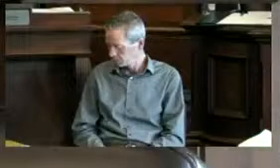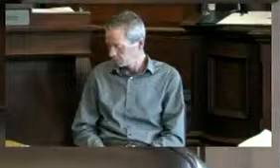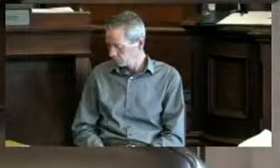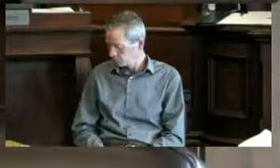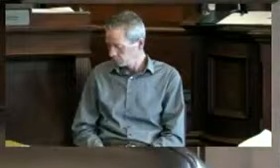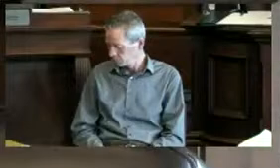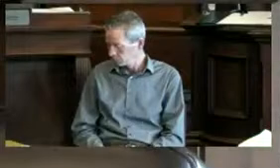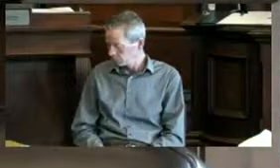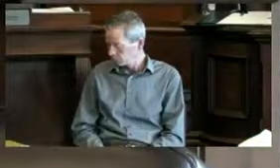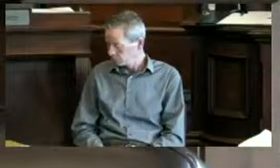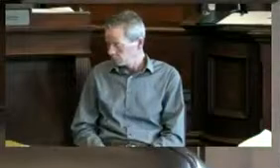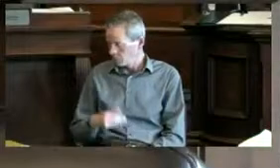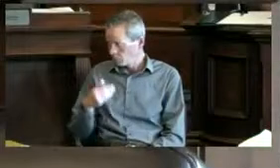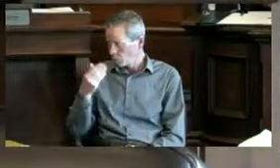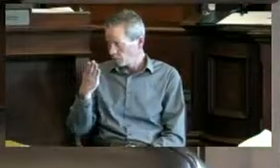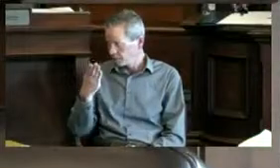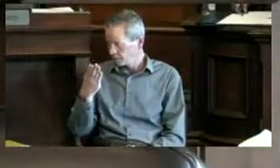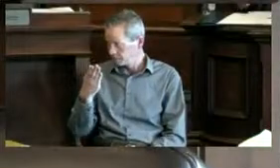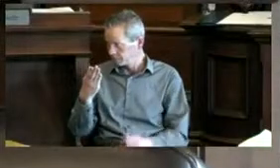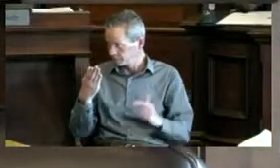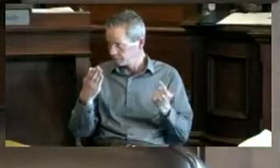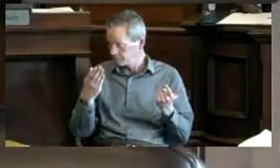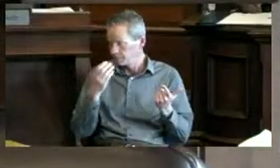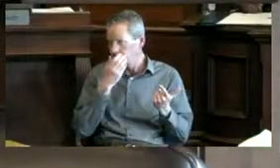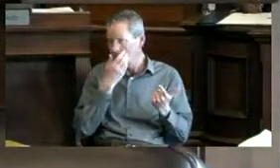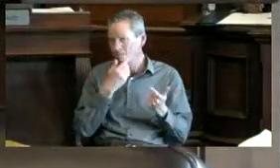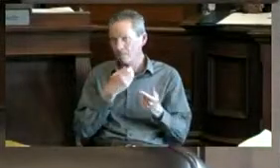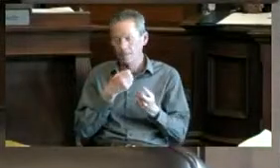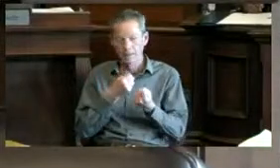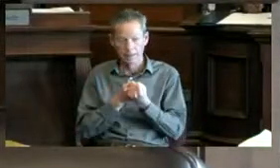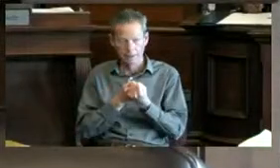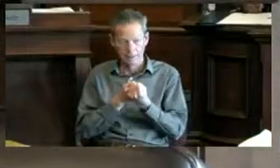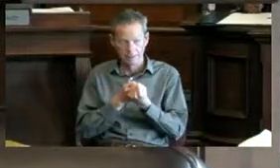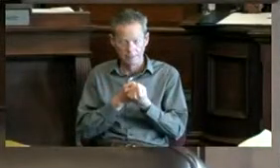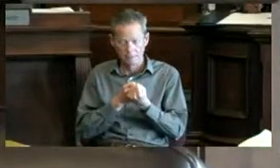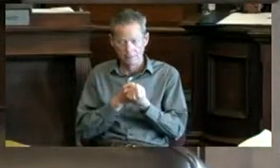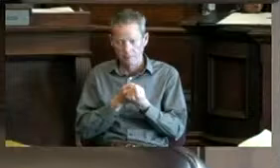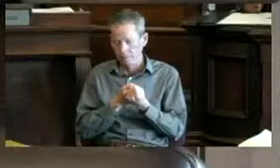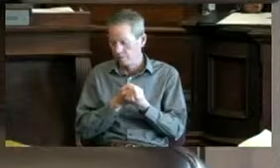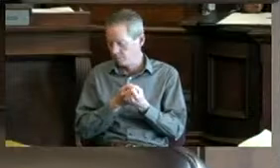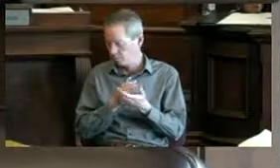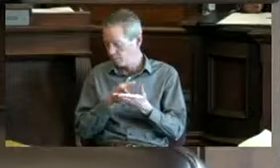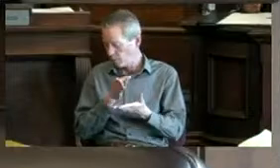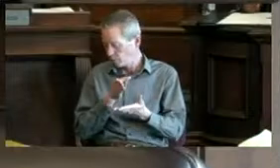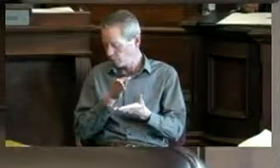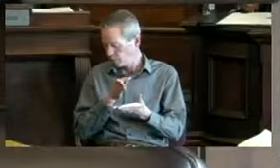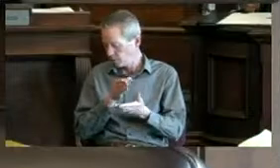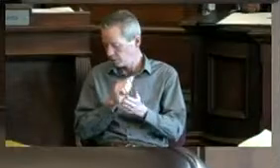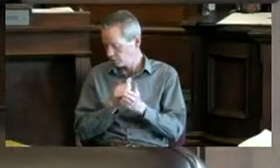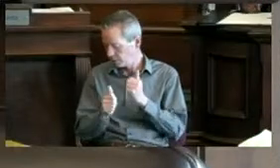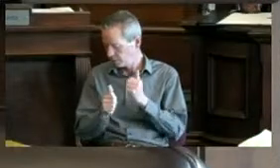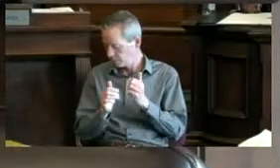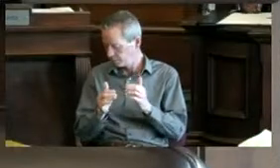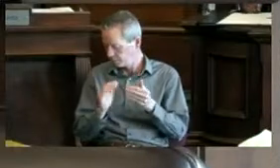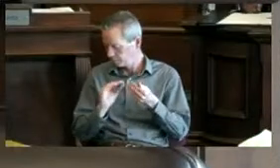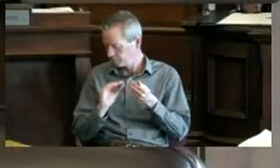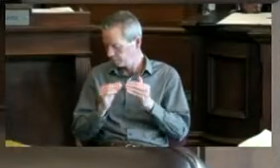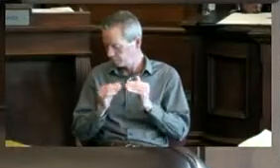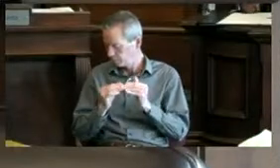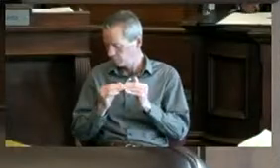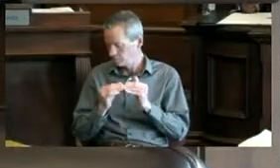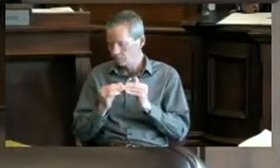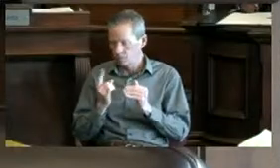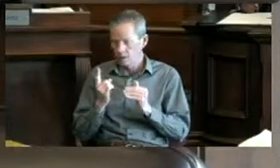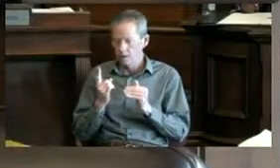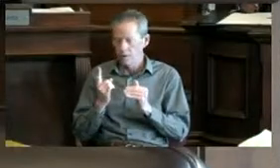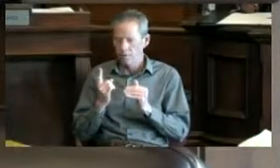Thanks. I need a motion and a second? Move it. Second. All in favor? Aye. Any opposed? And the motion carries. And I